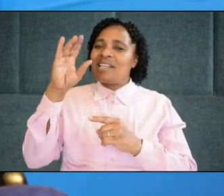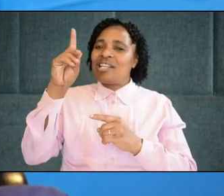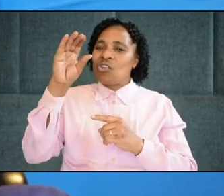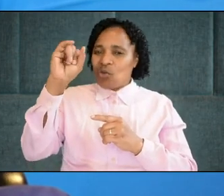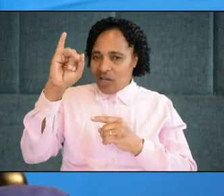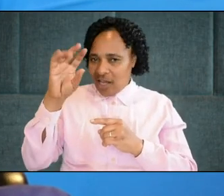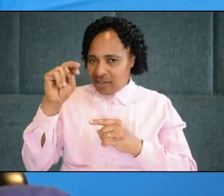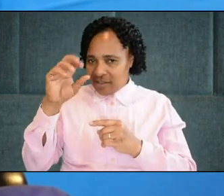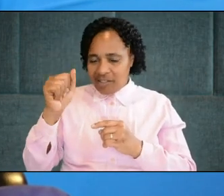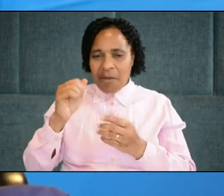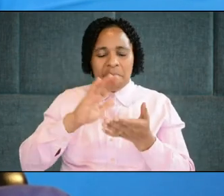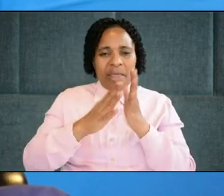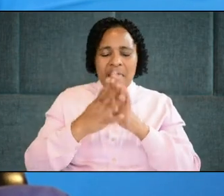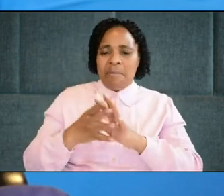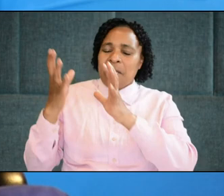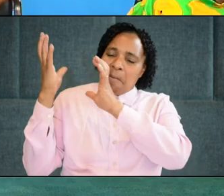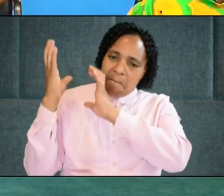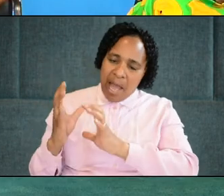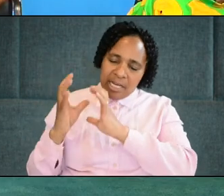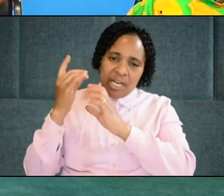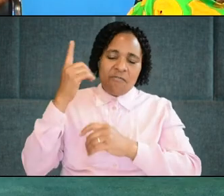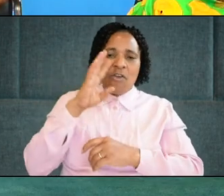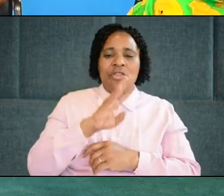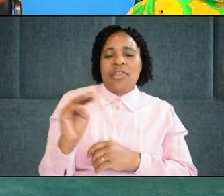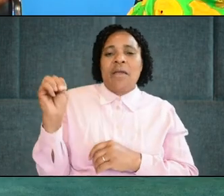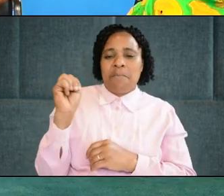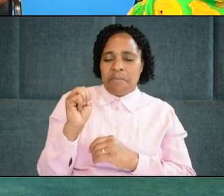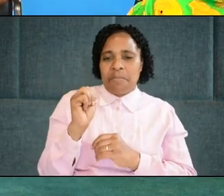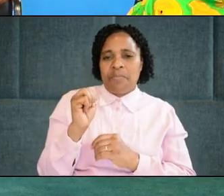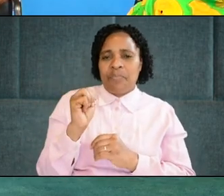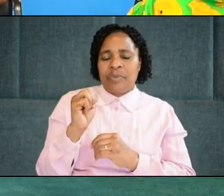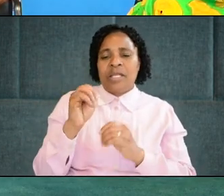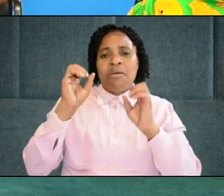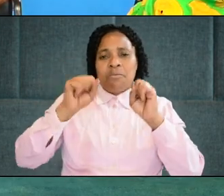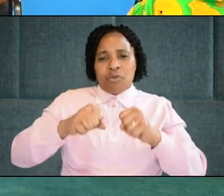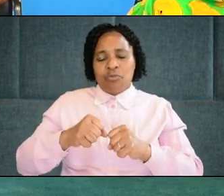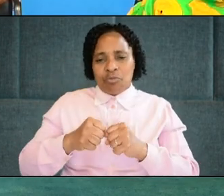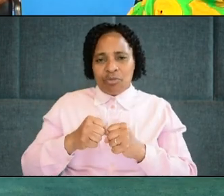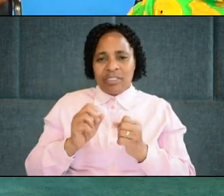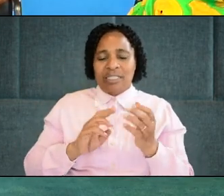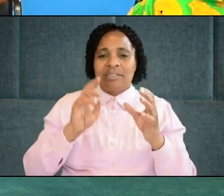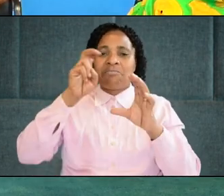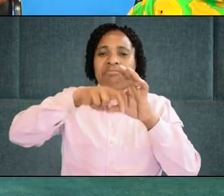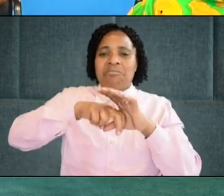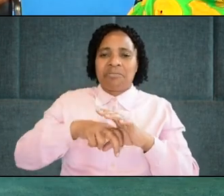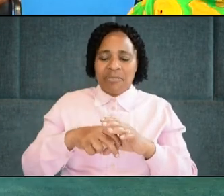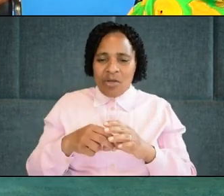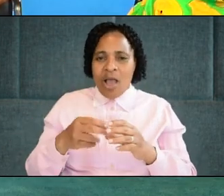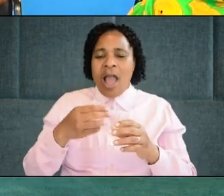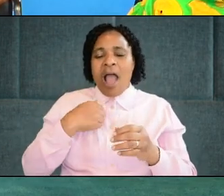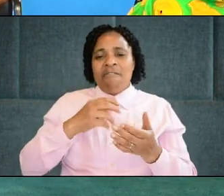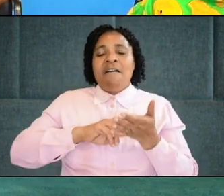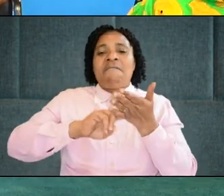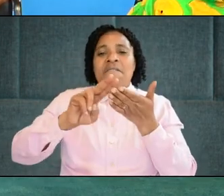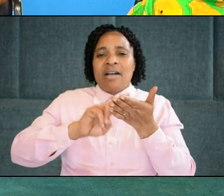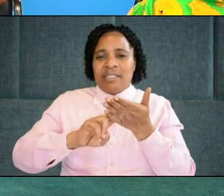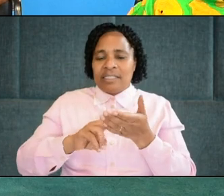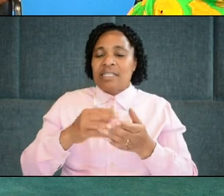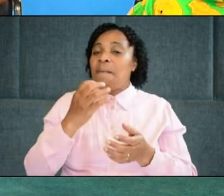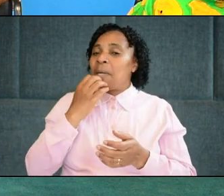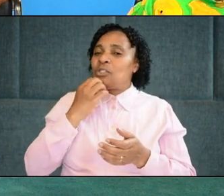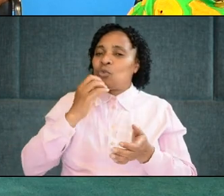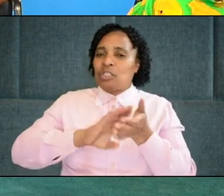burden bearers and water fetchers. Amen. So, can I just jump absolutely, in there? Absolutely. I have a verse,